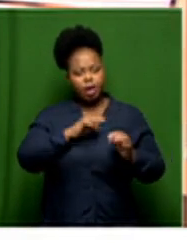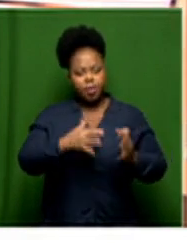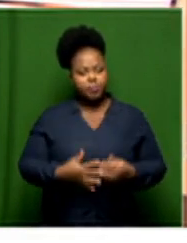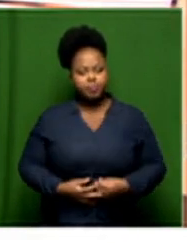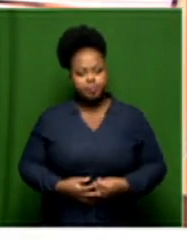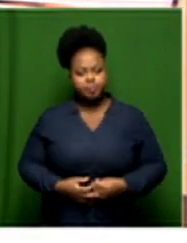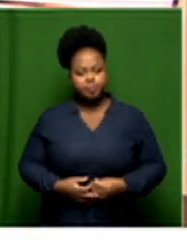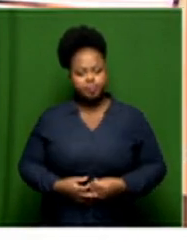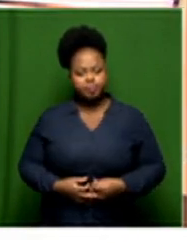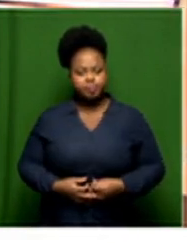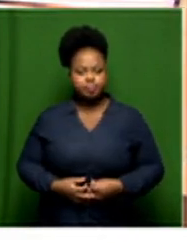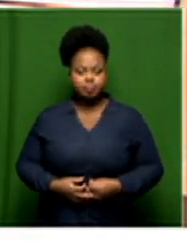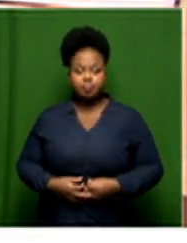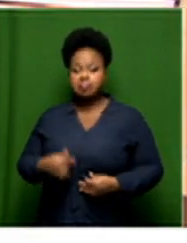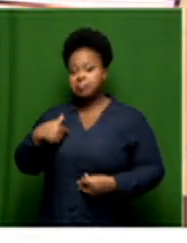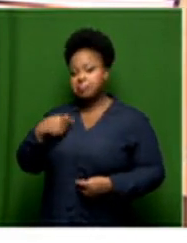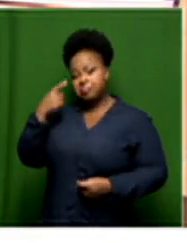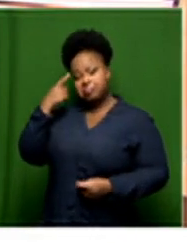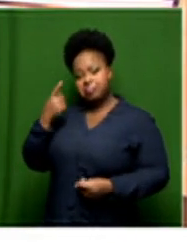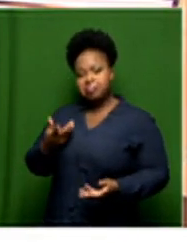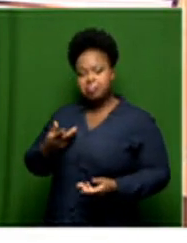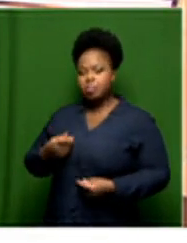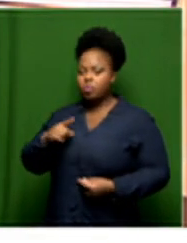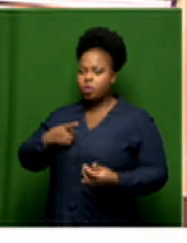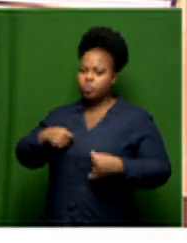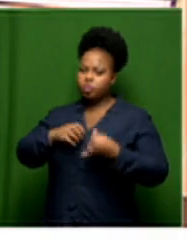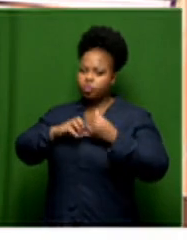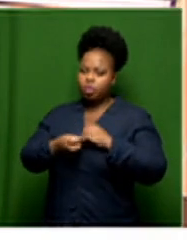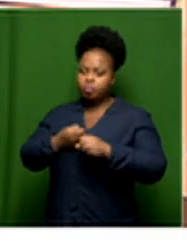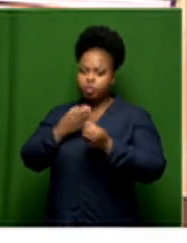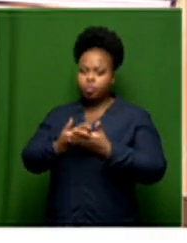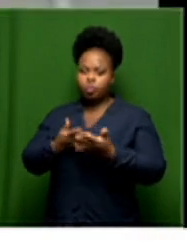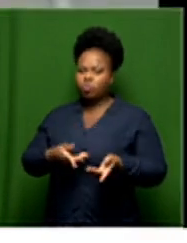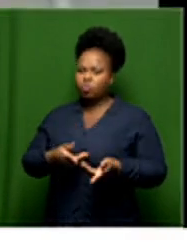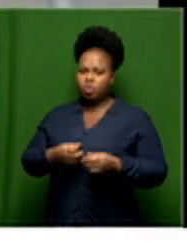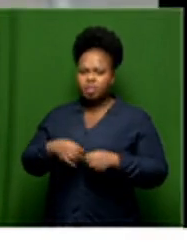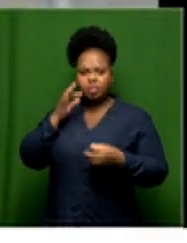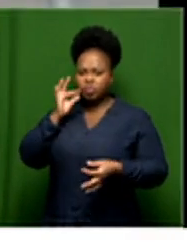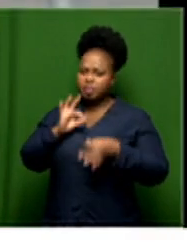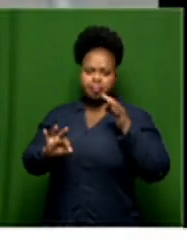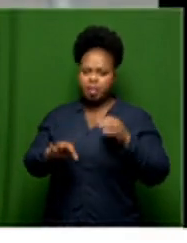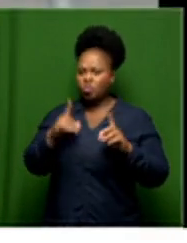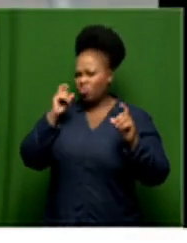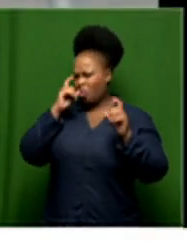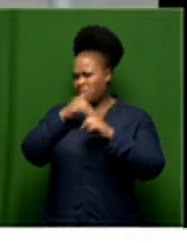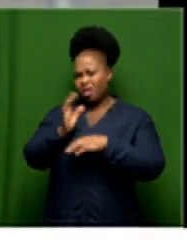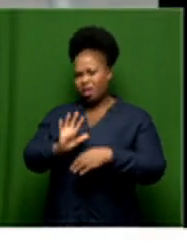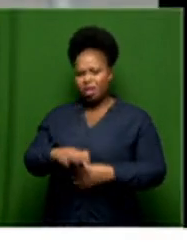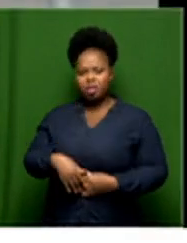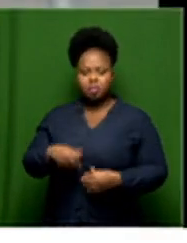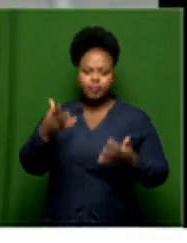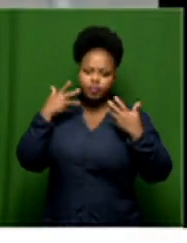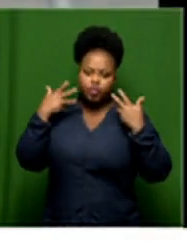patrons? I would have to say that we really try and keep our dishes as uncomplicated as possible, use the